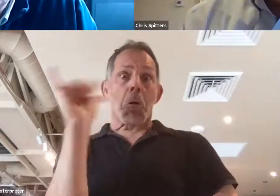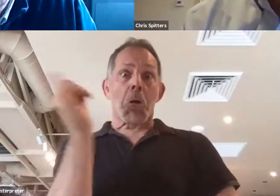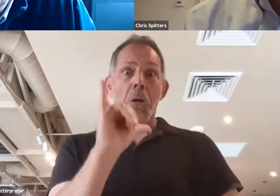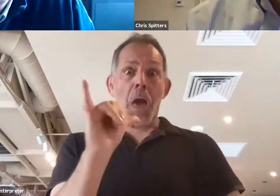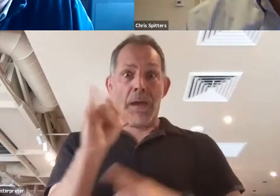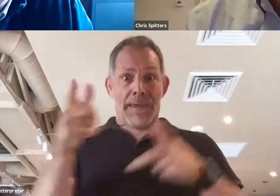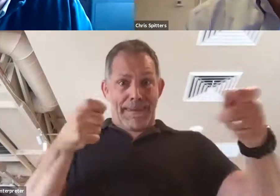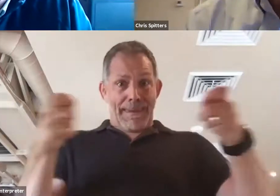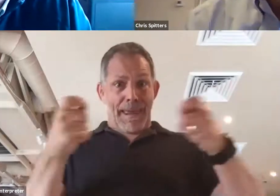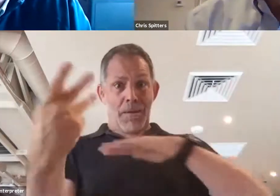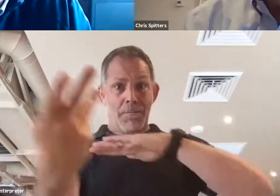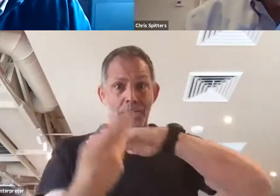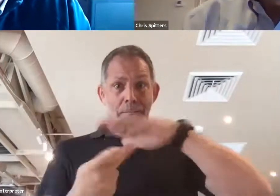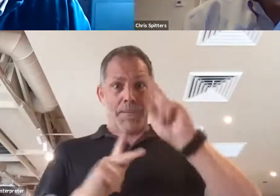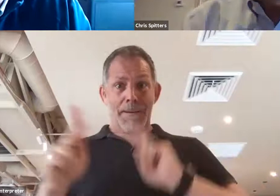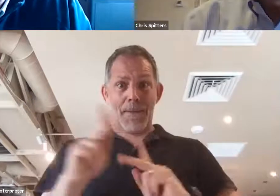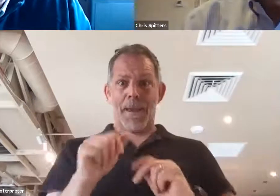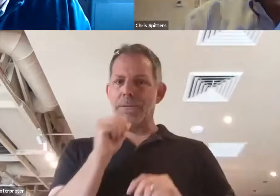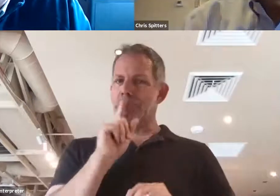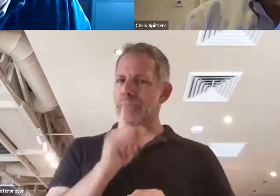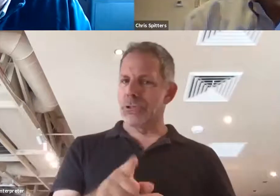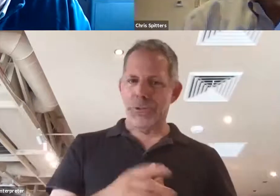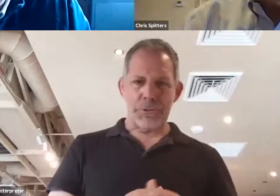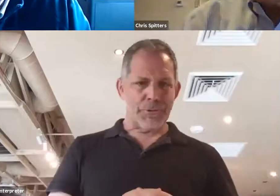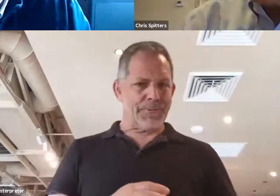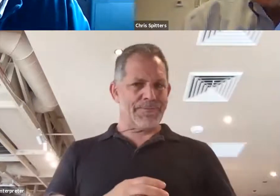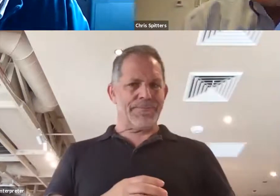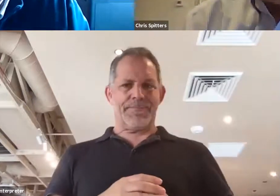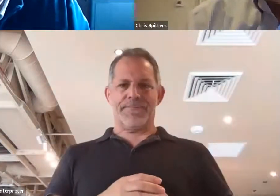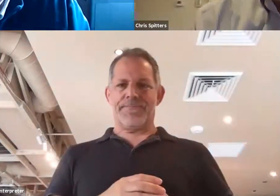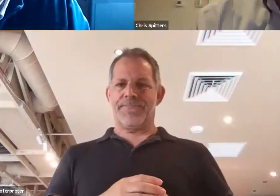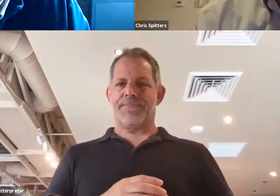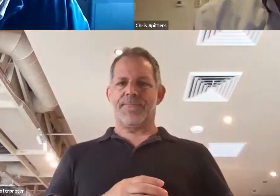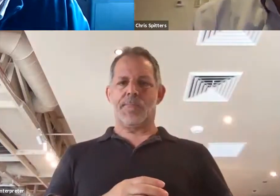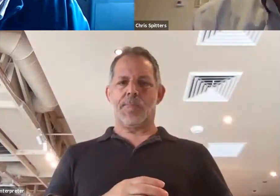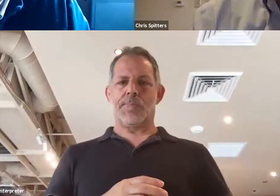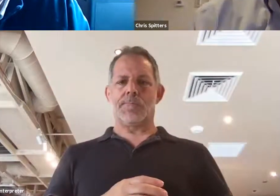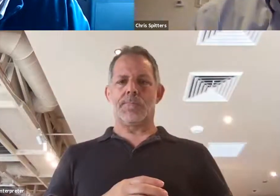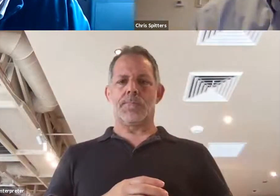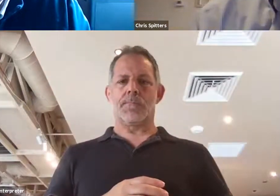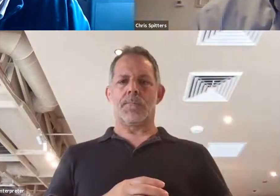So, Doctor, do we know the current R0 number for the county? Yeah,